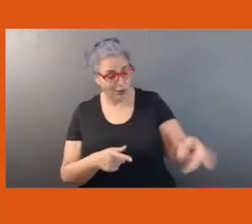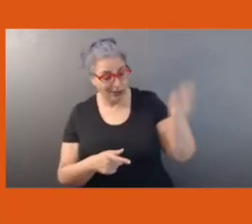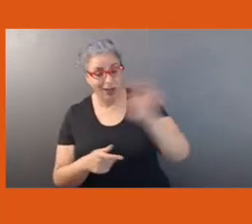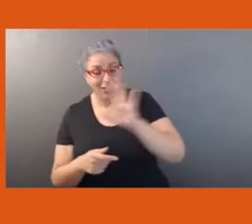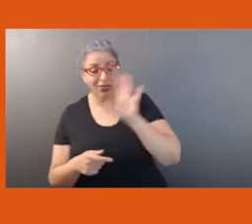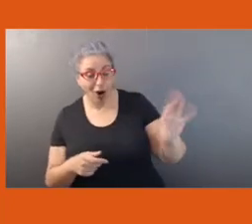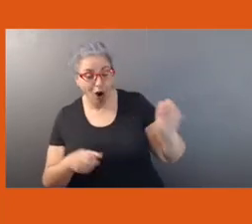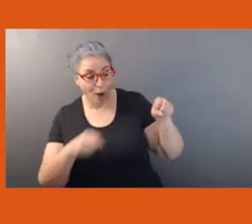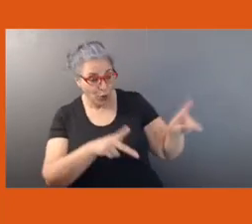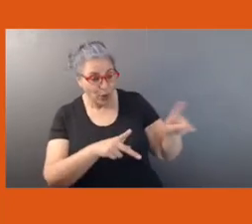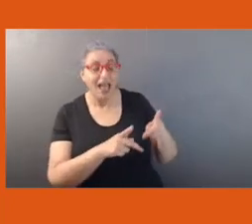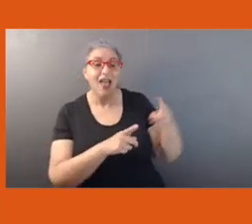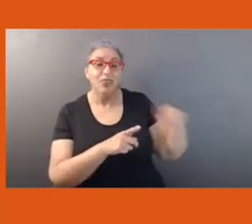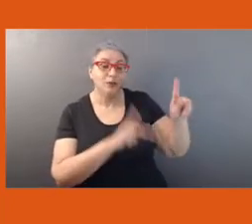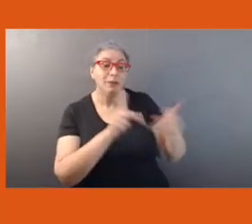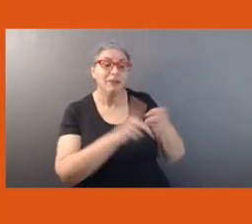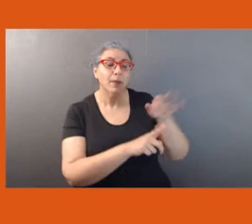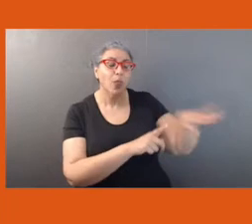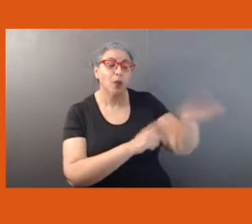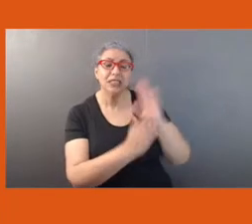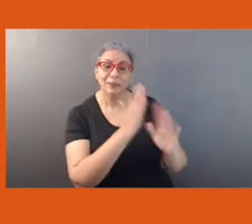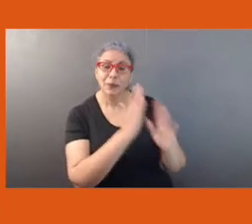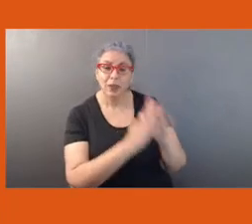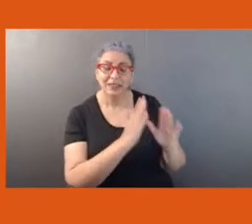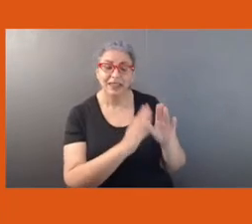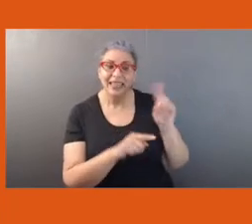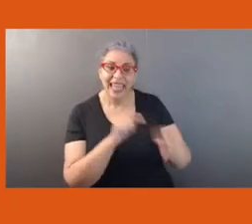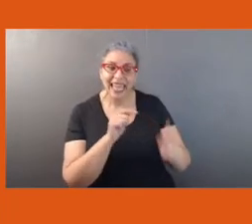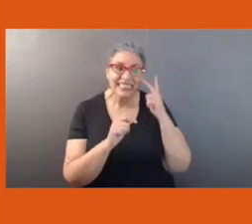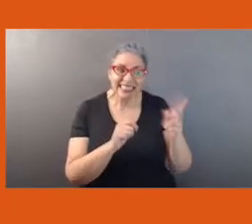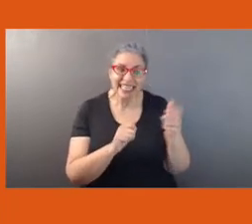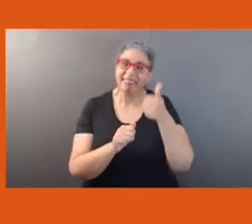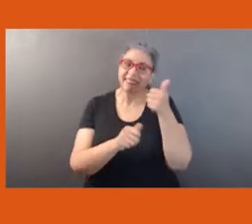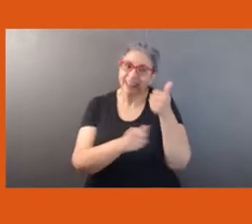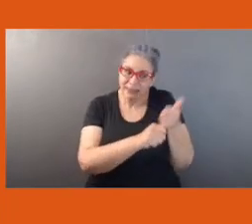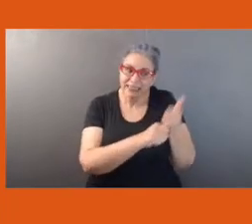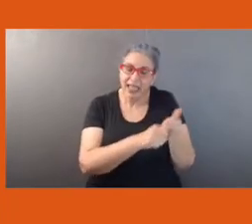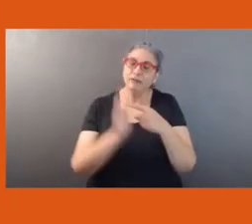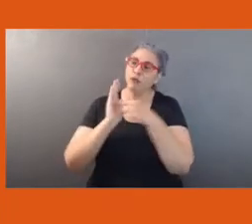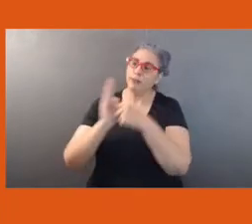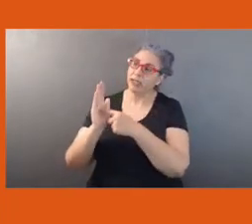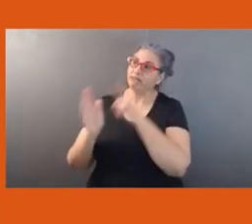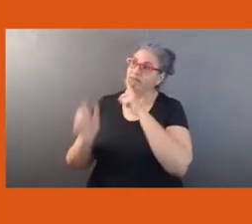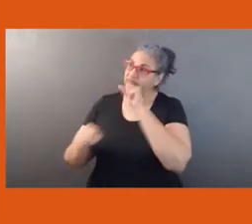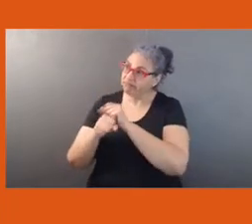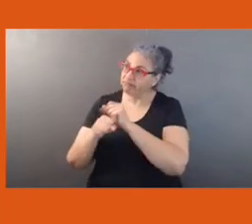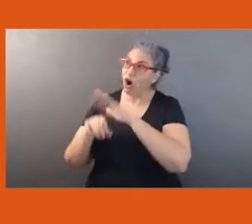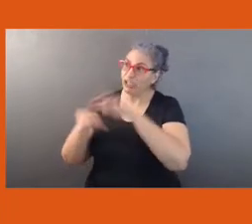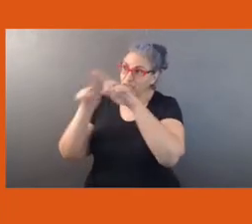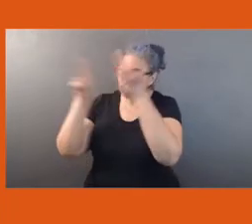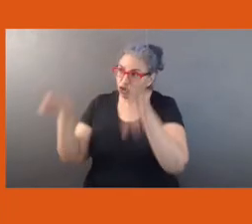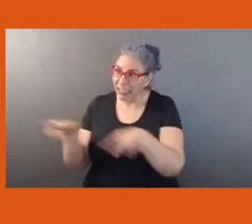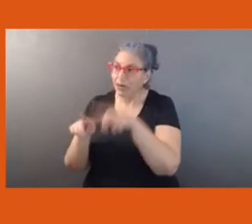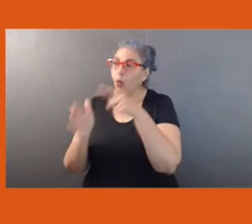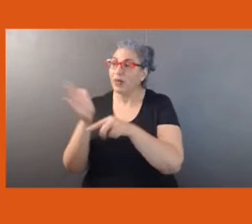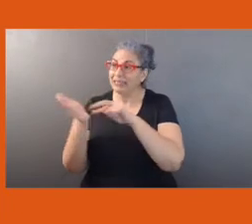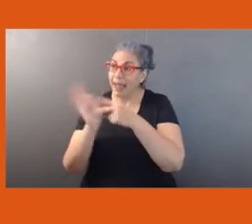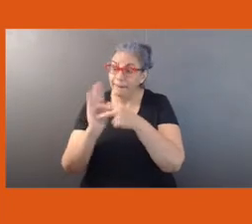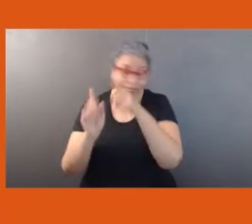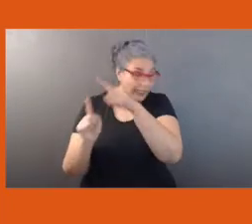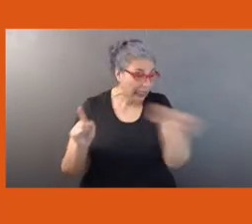opportunity for people from the Native American communities to see themselves represented authentically on screen. And what does that